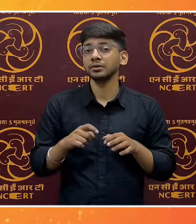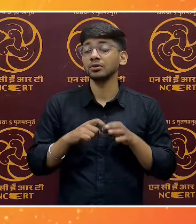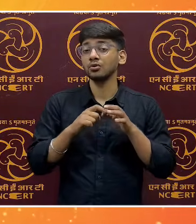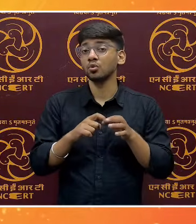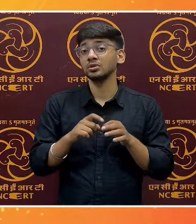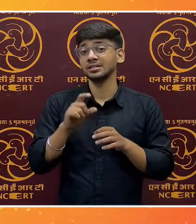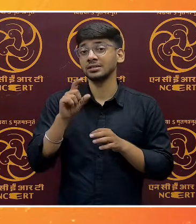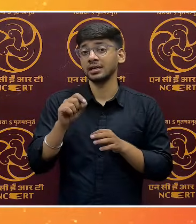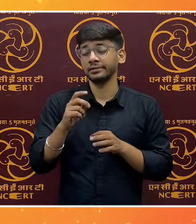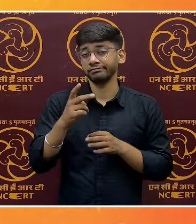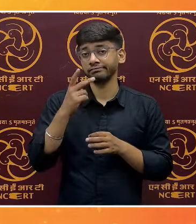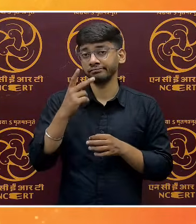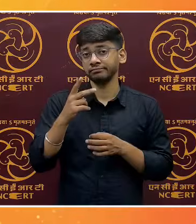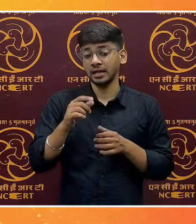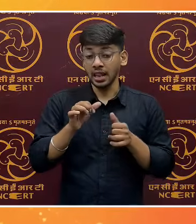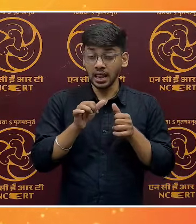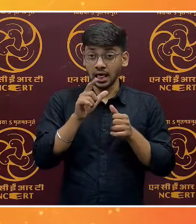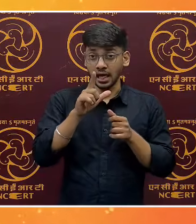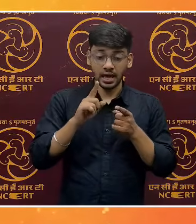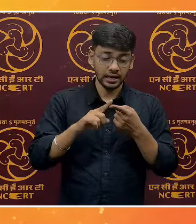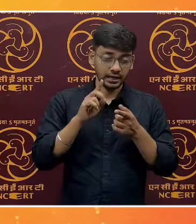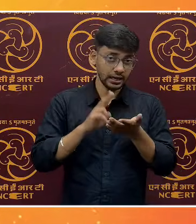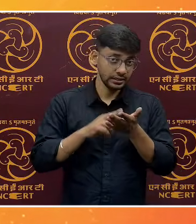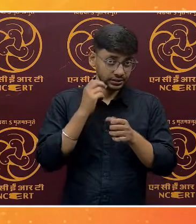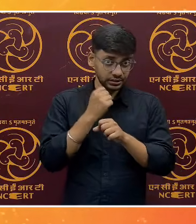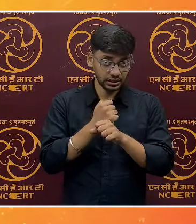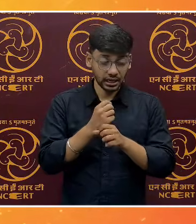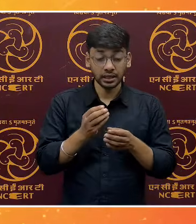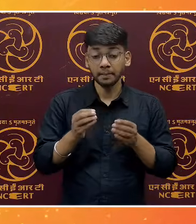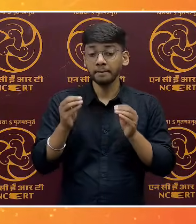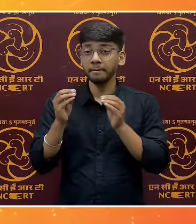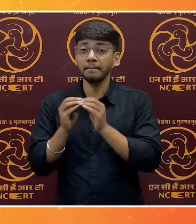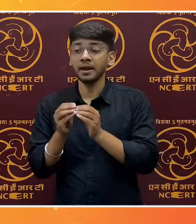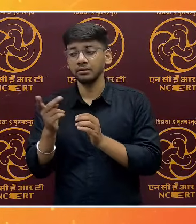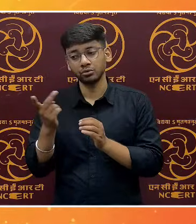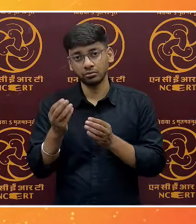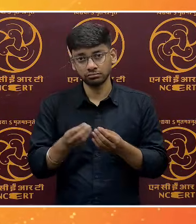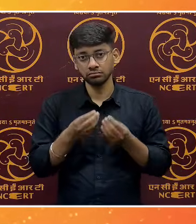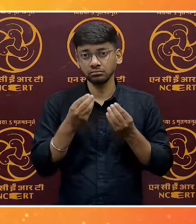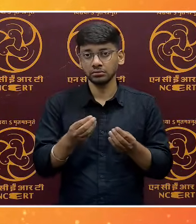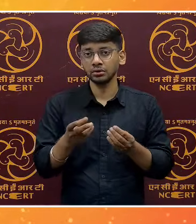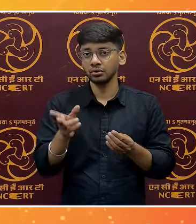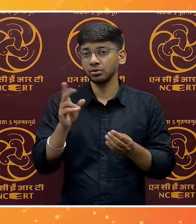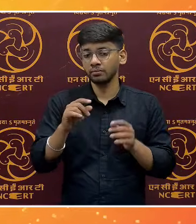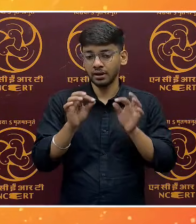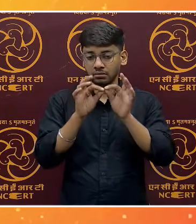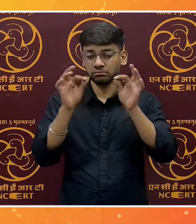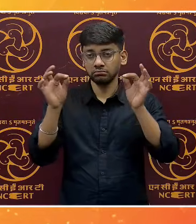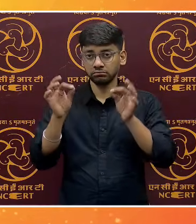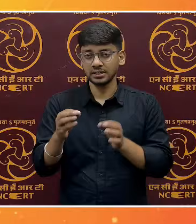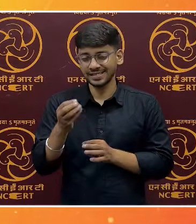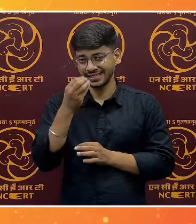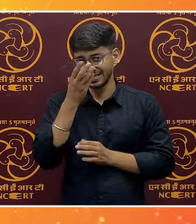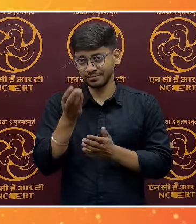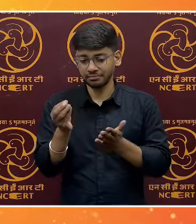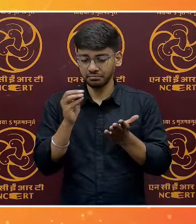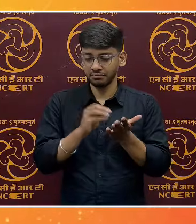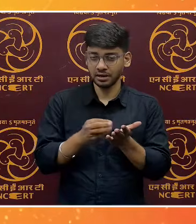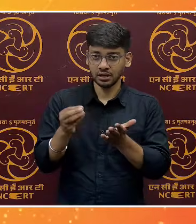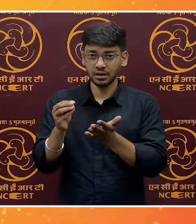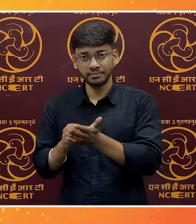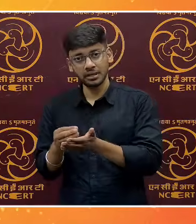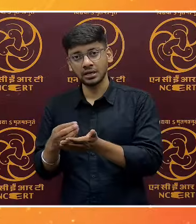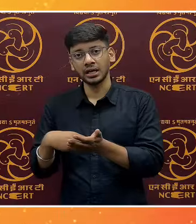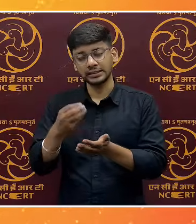10, the length is given, the breadth is given. Again we have to find the perimeter of rectangle. Simply we have to put these value